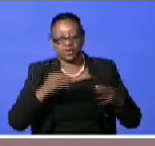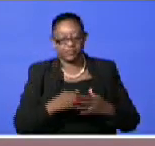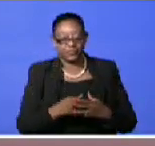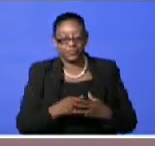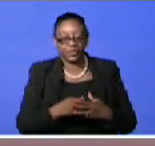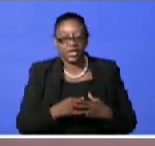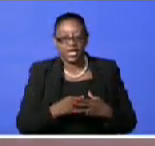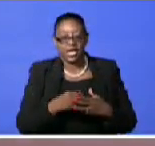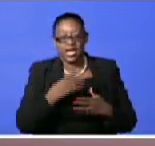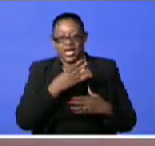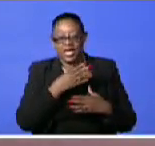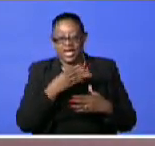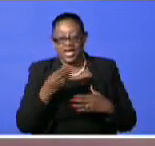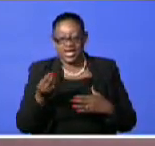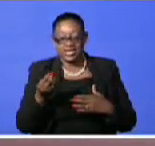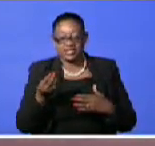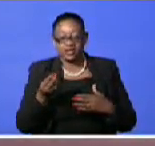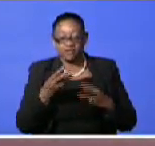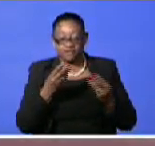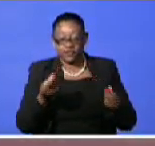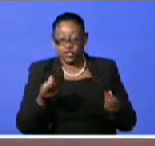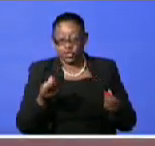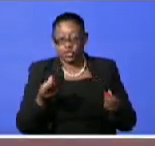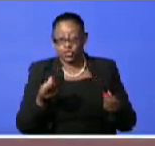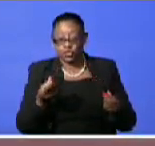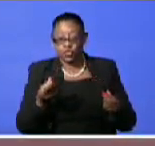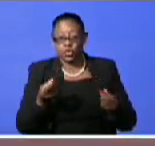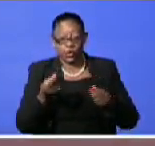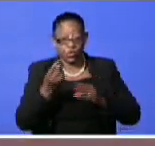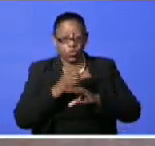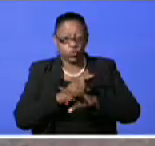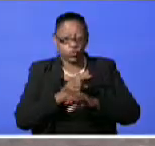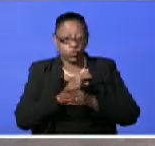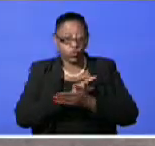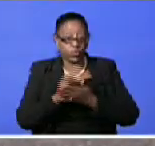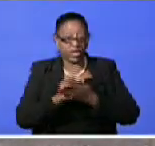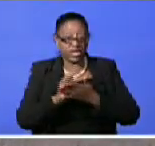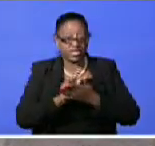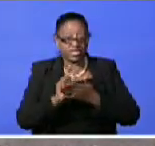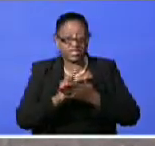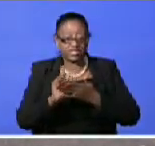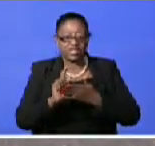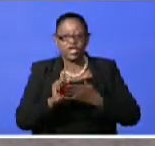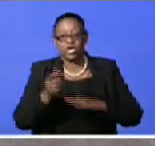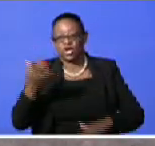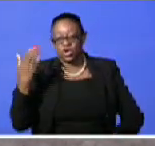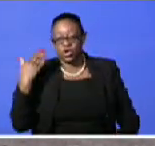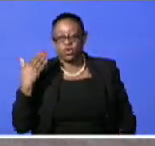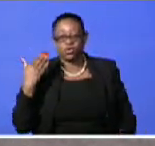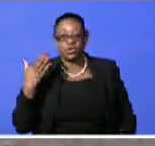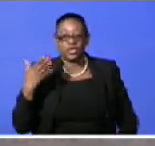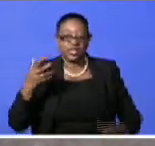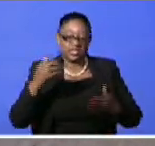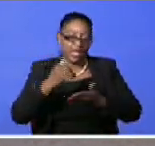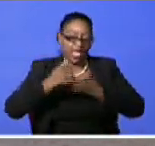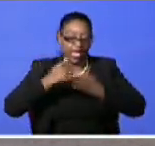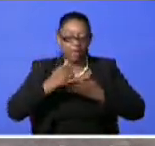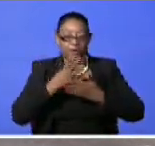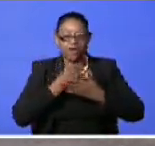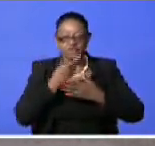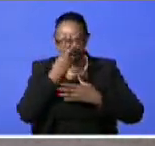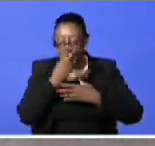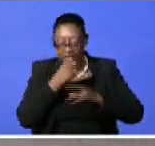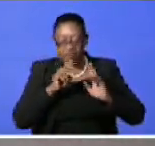Well, the White Cane Initiative started several weeks ago with the goal of assisting dozens of visually impaired persons throughout the country.